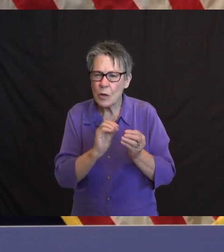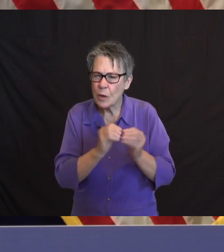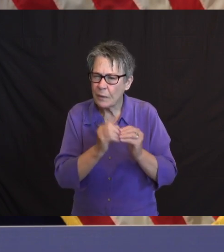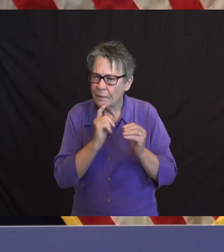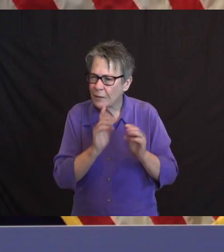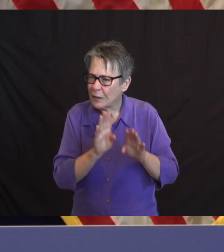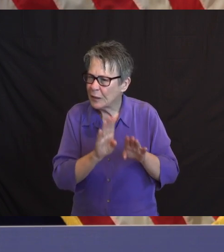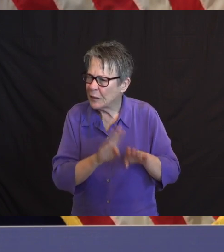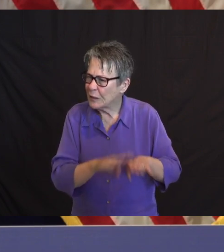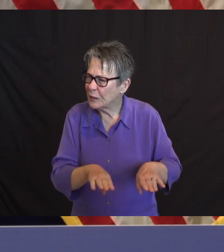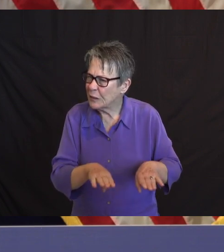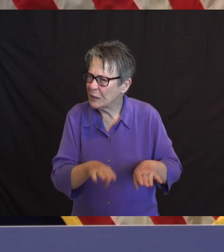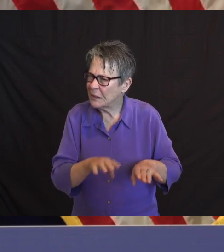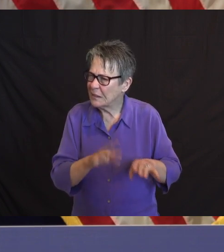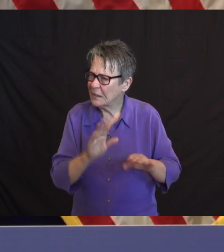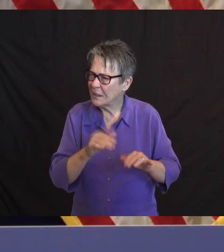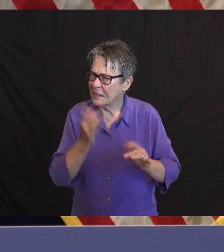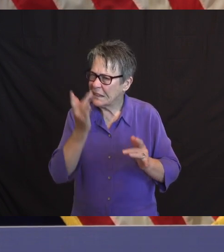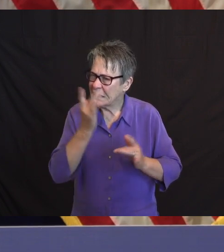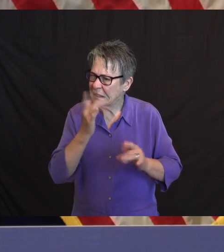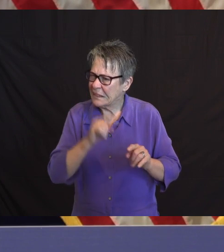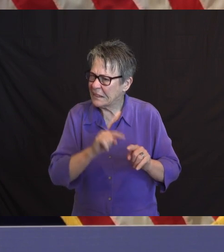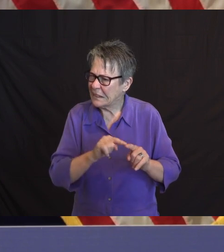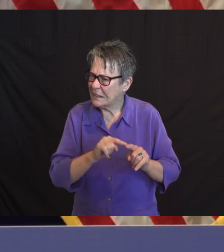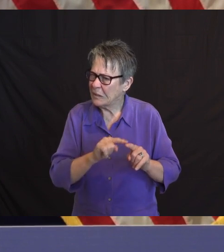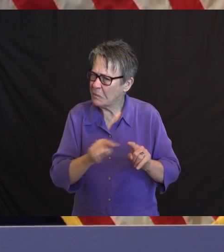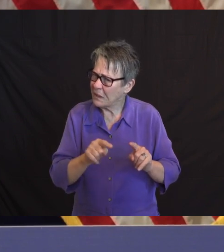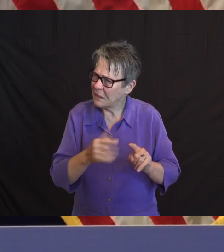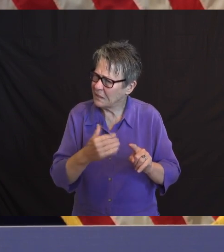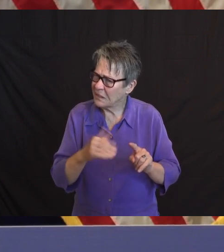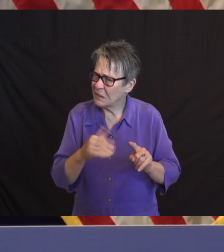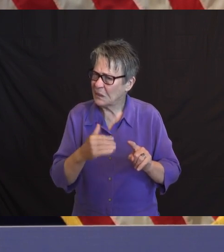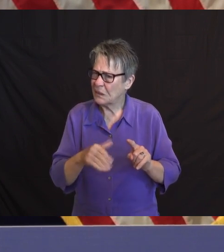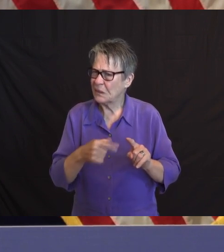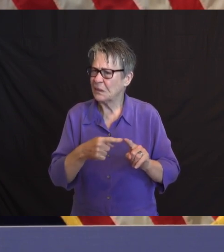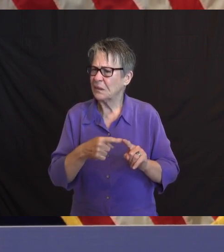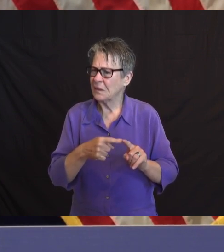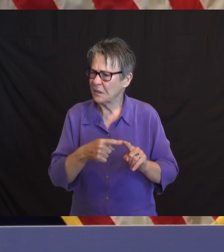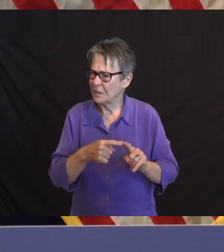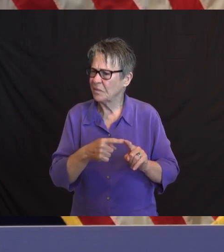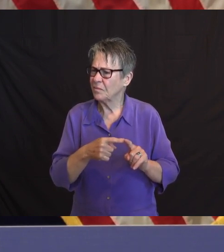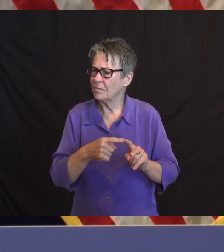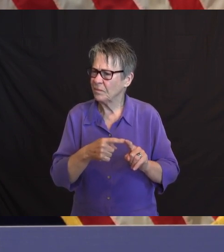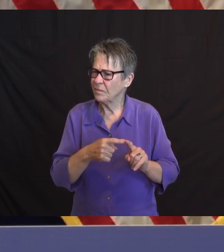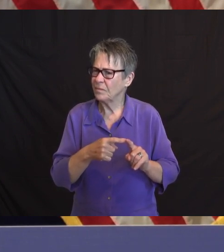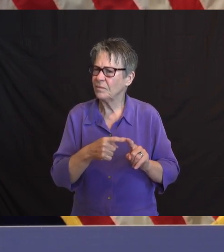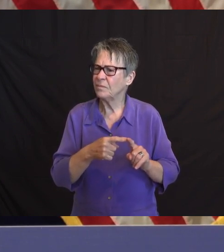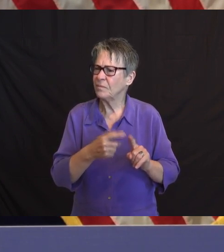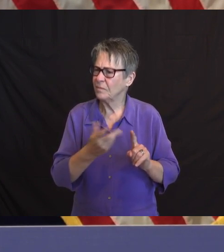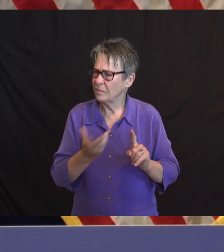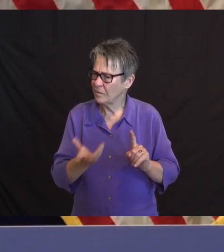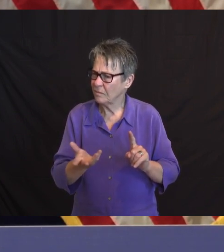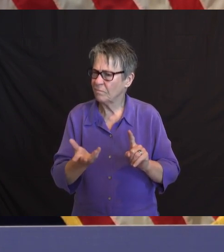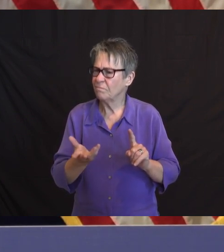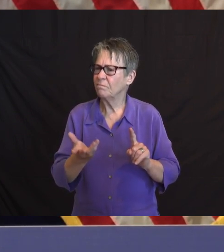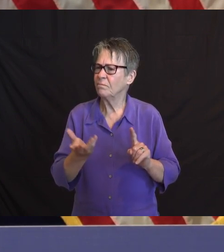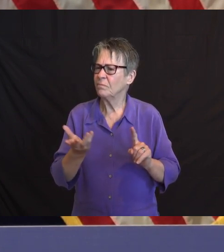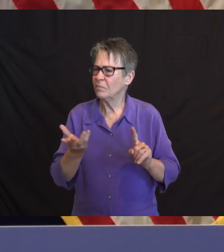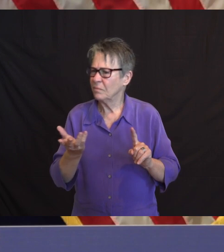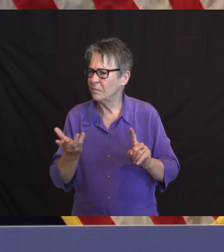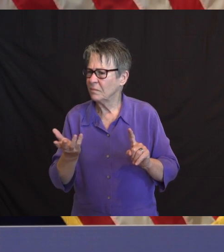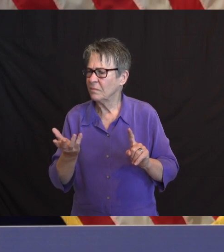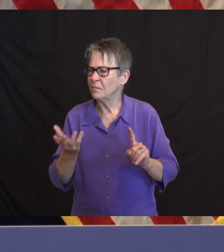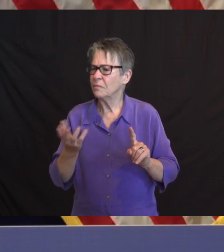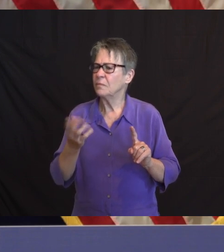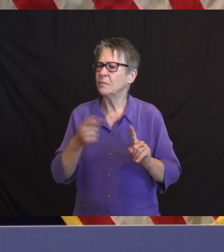syndrome, but the fatalities are a number now over 12,000. There's no question that communities of